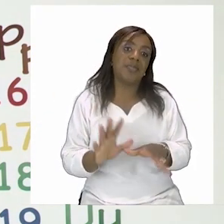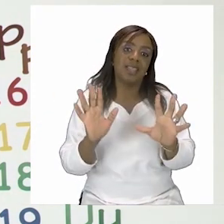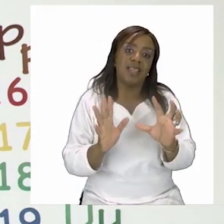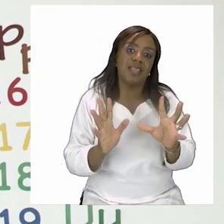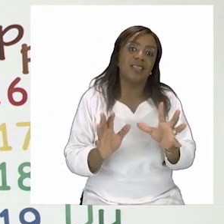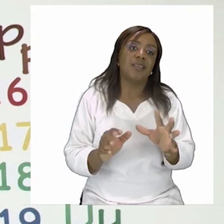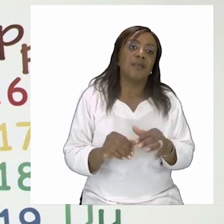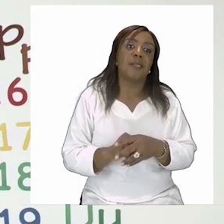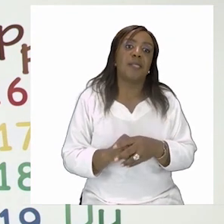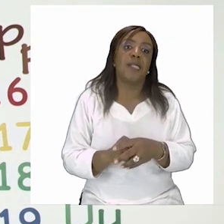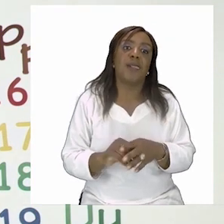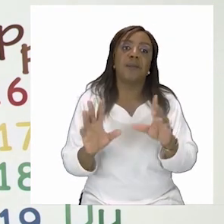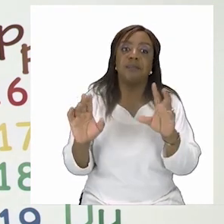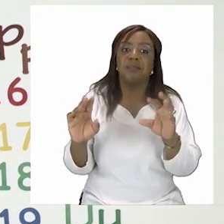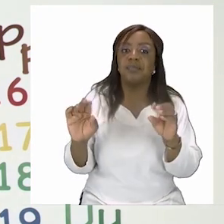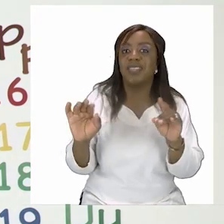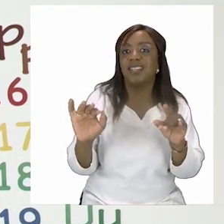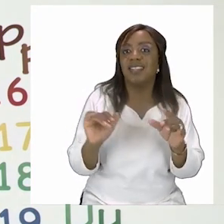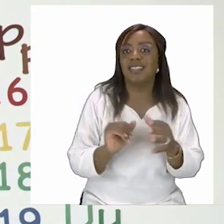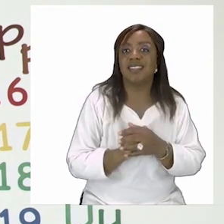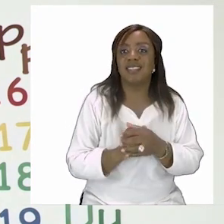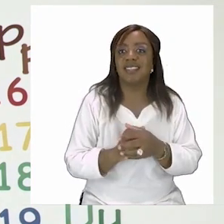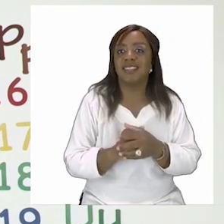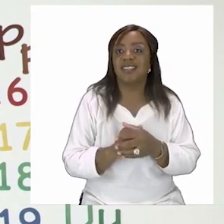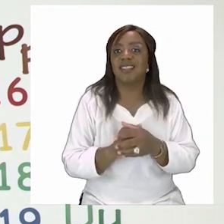How are you? That's good. So,